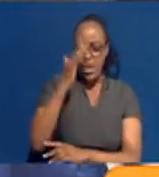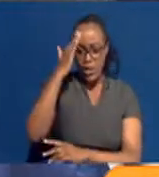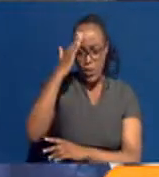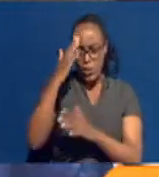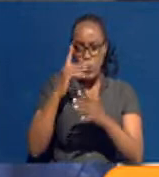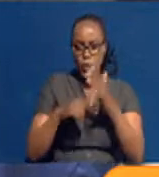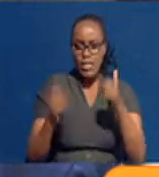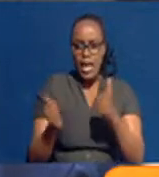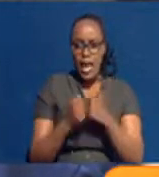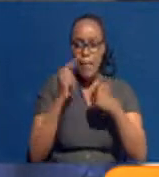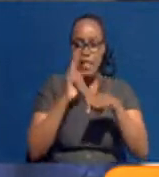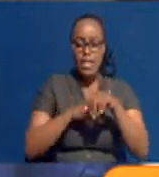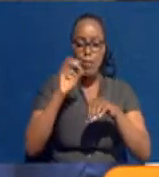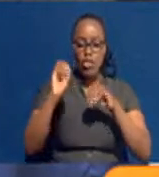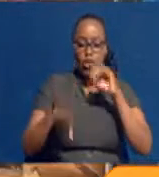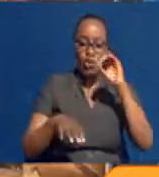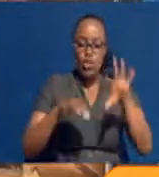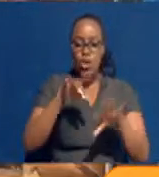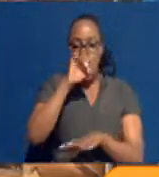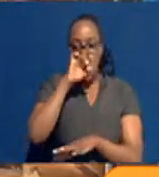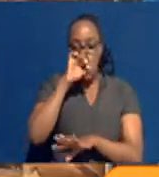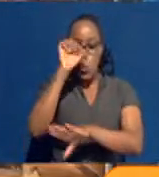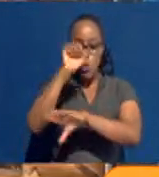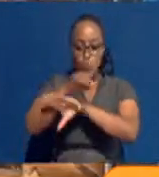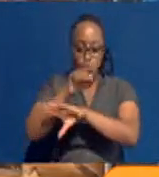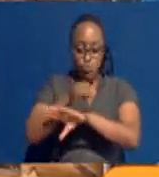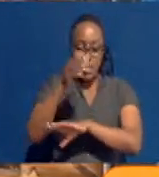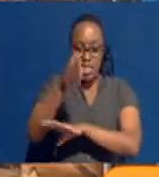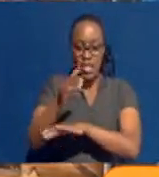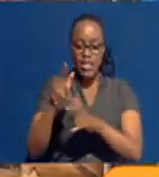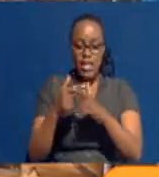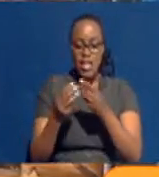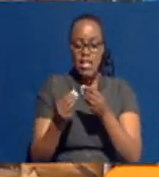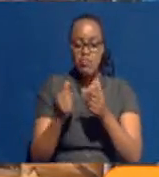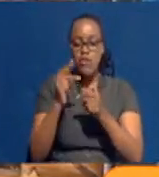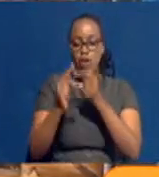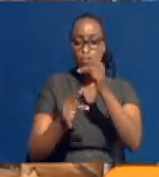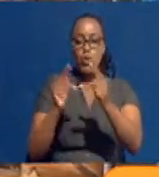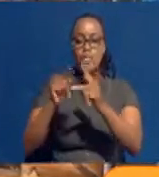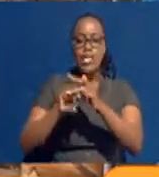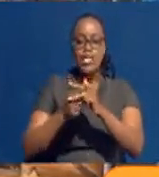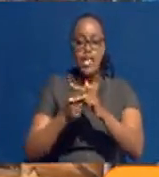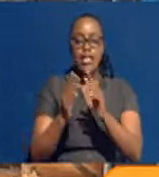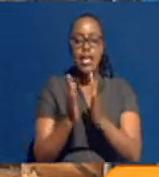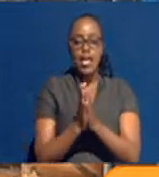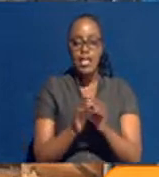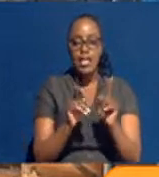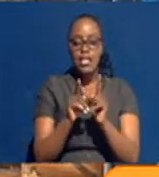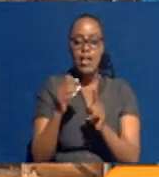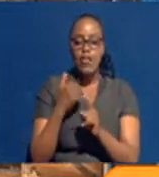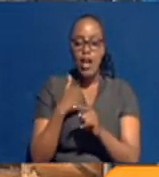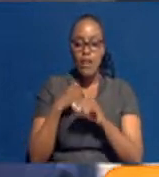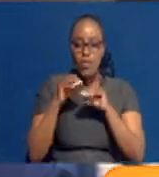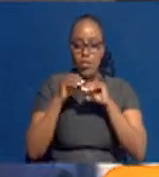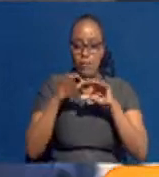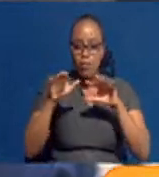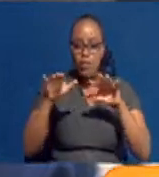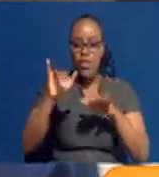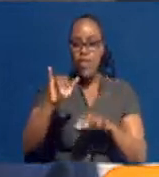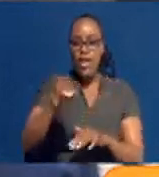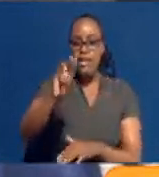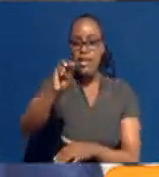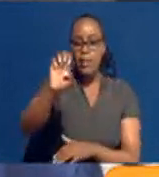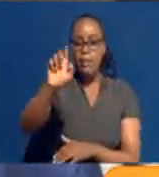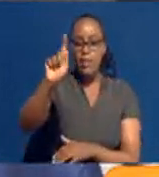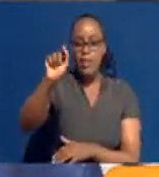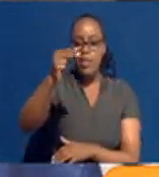when you throw the chicken waste there? The decomposition process starts, and there's the release of that methane.